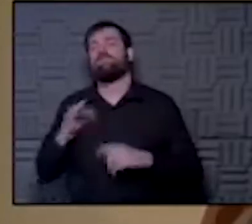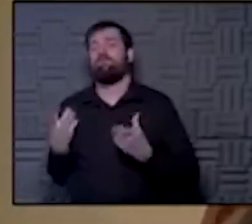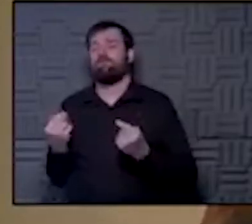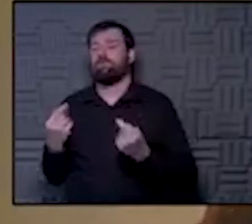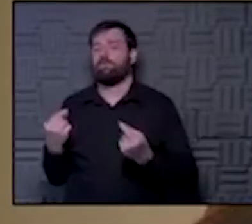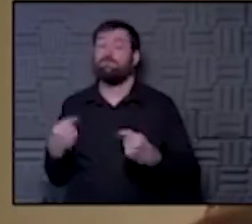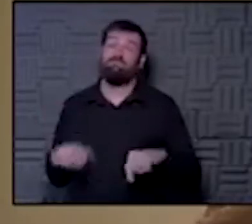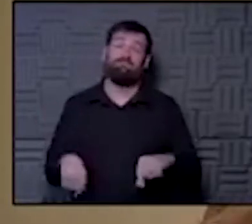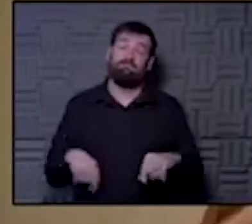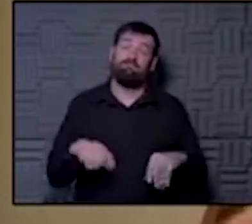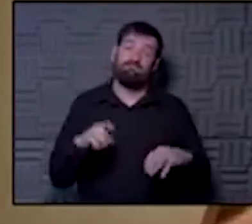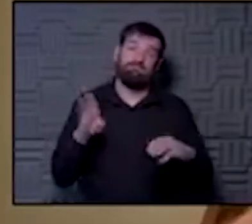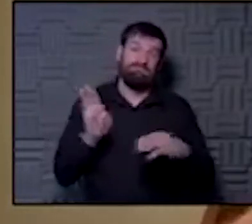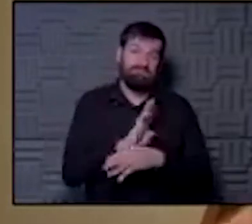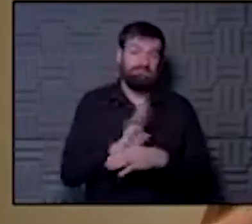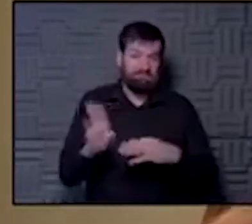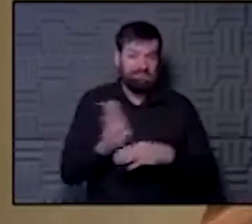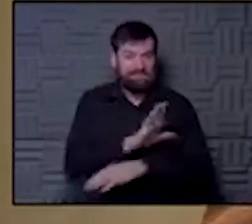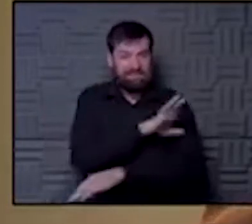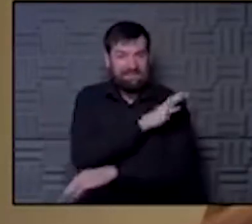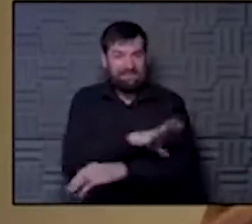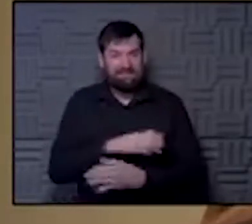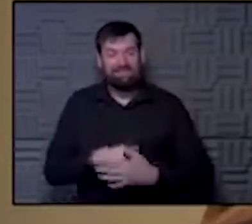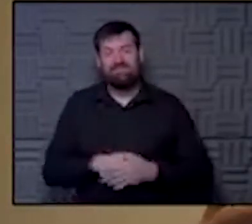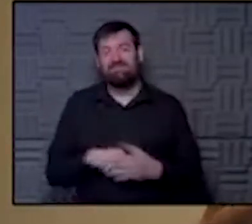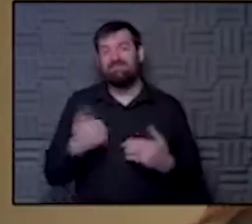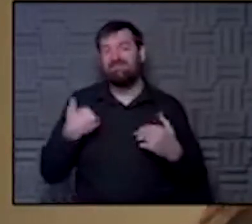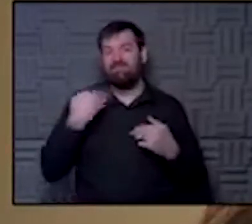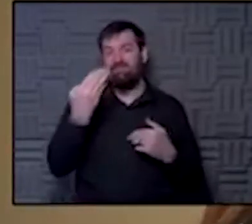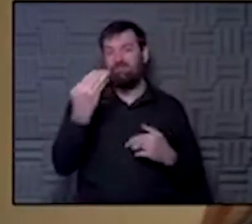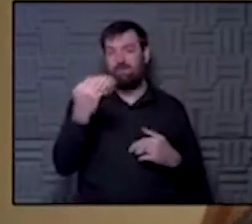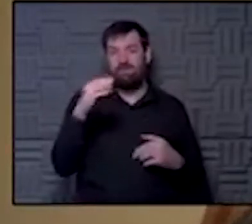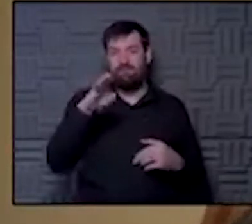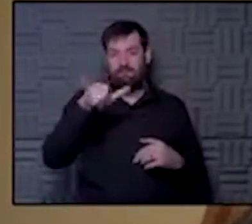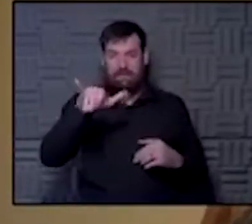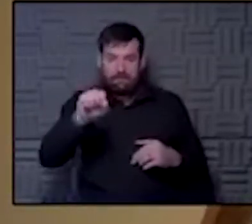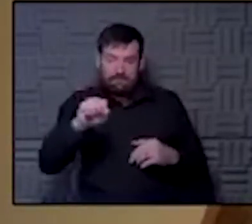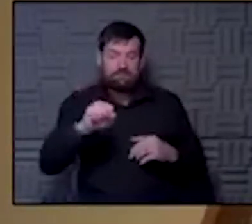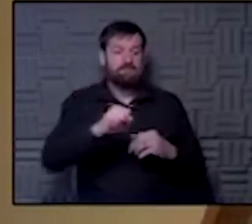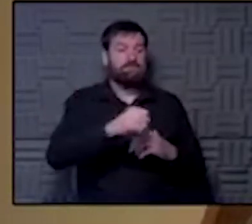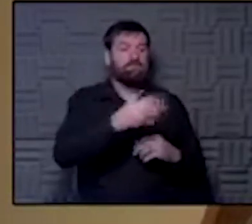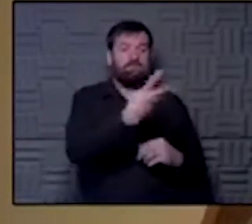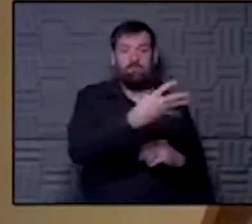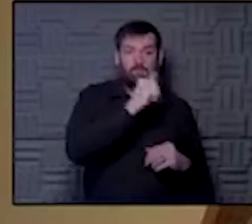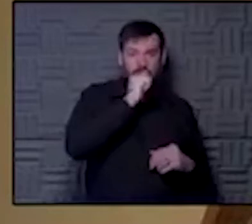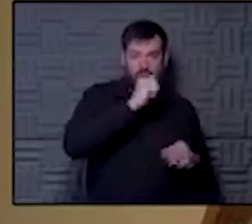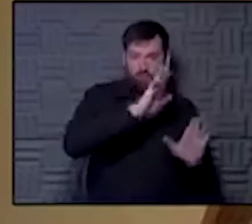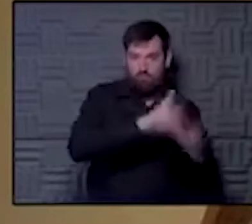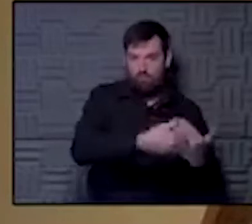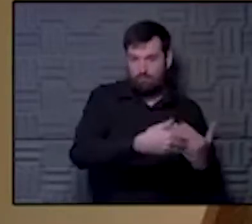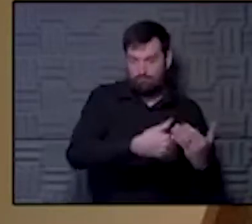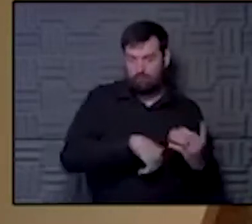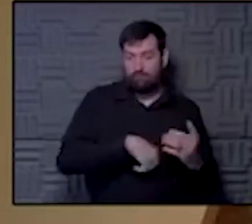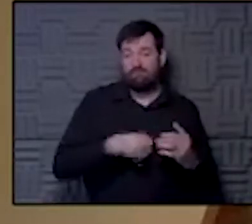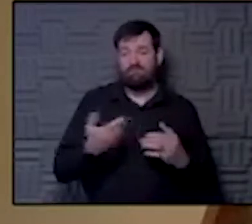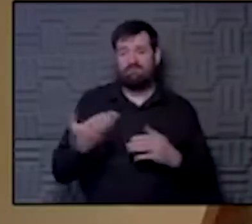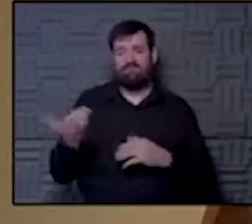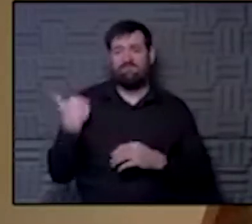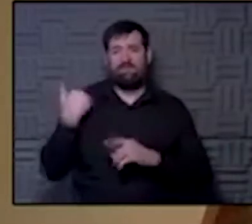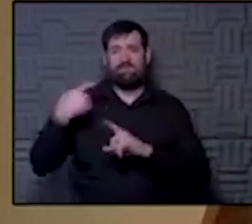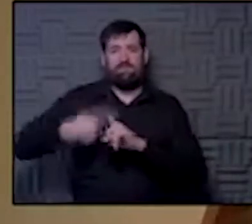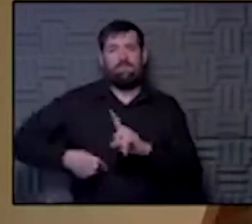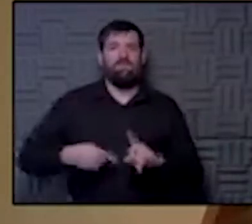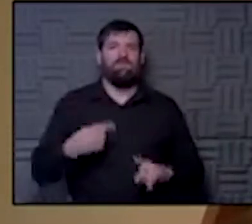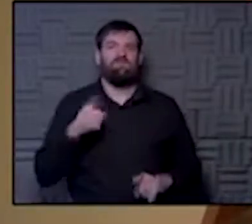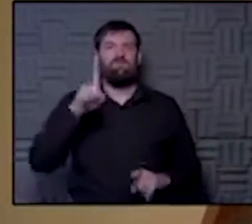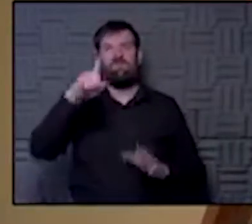We're a pretty busy clinic. We've got 14 bays in those four private rooms. And last month, I think we had over